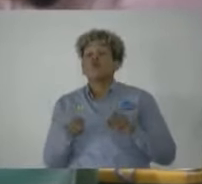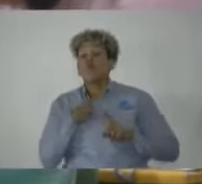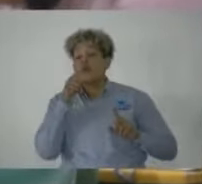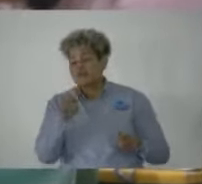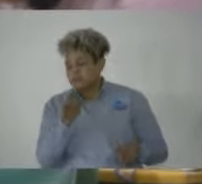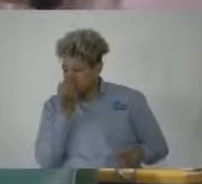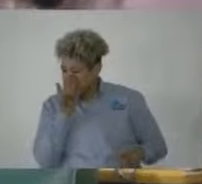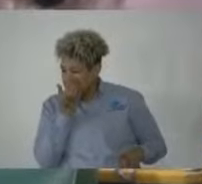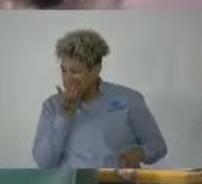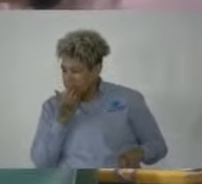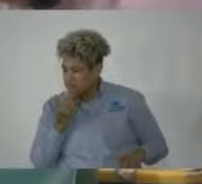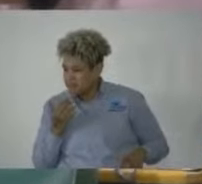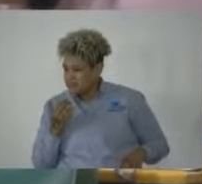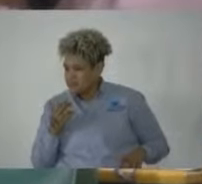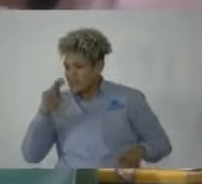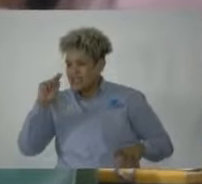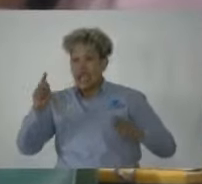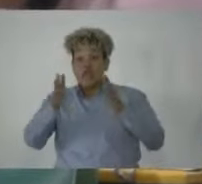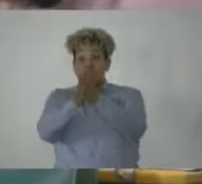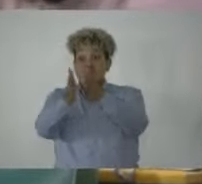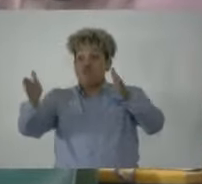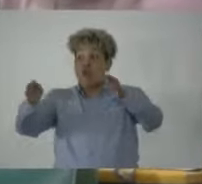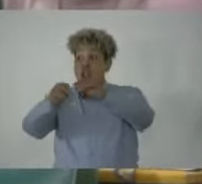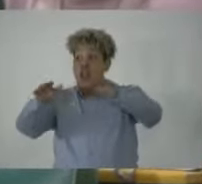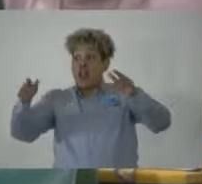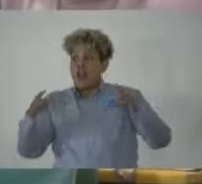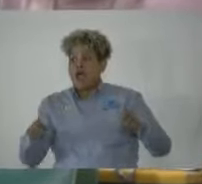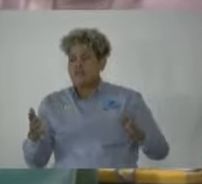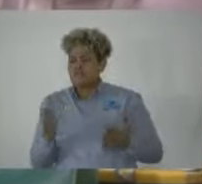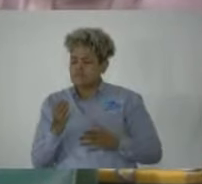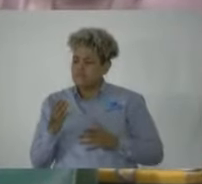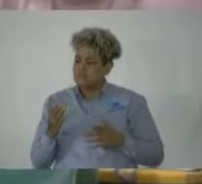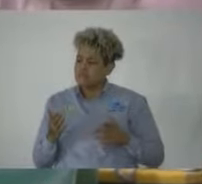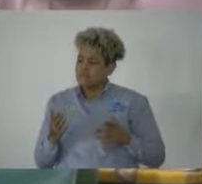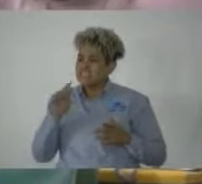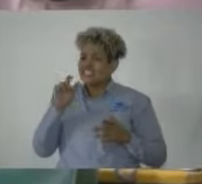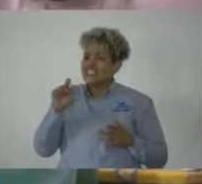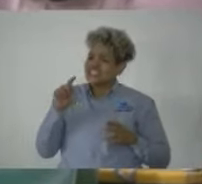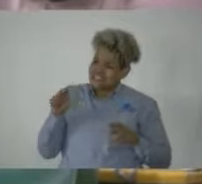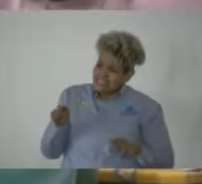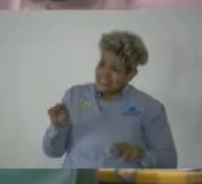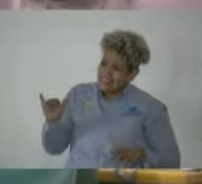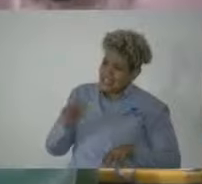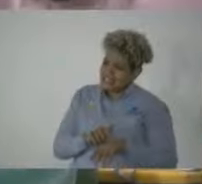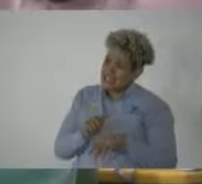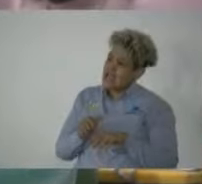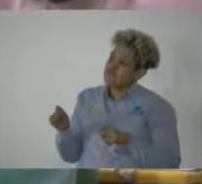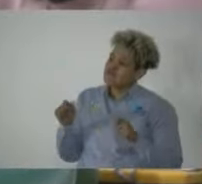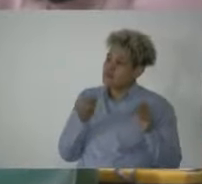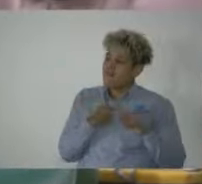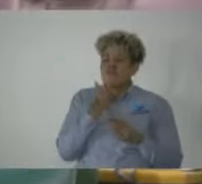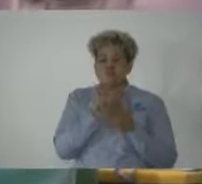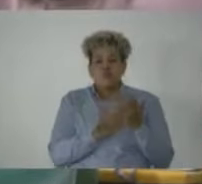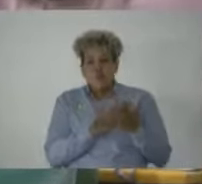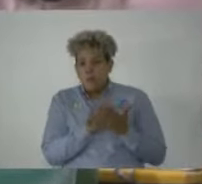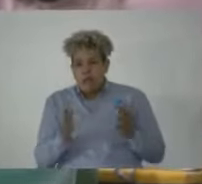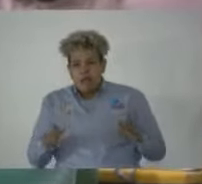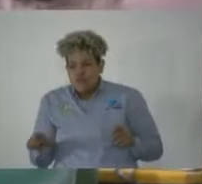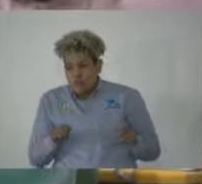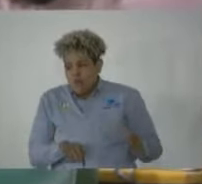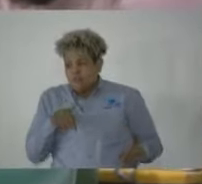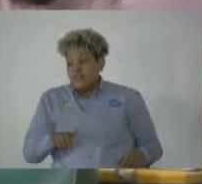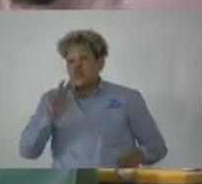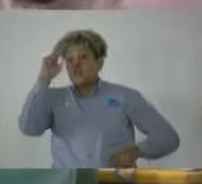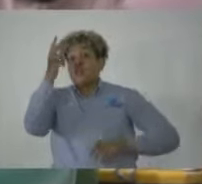the net was broadened, Madam Speaker, and GCT was then taken off of some, this